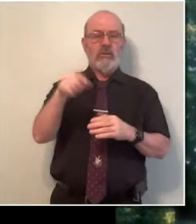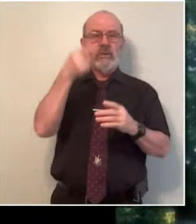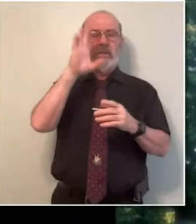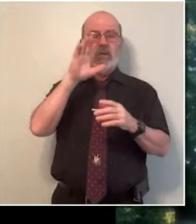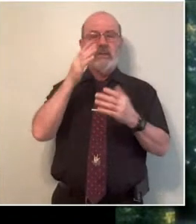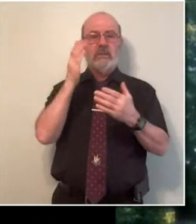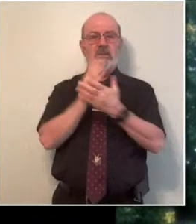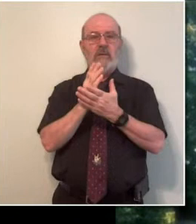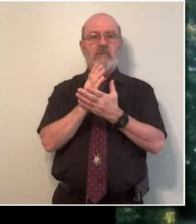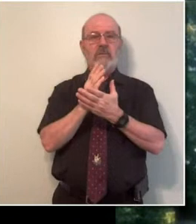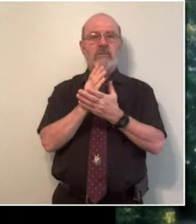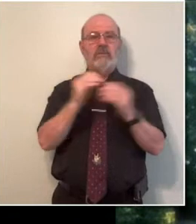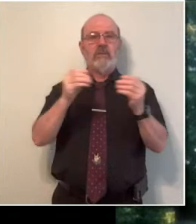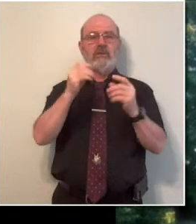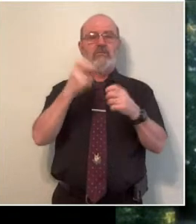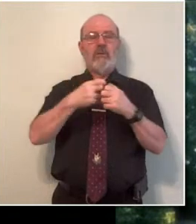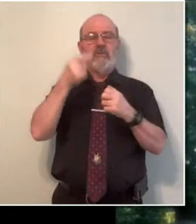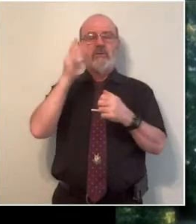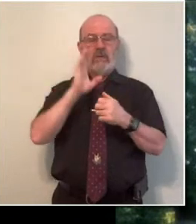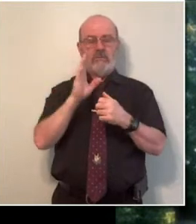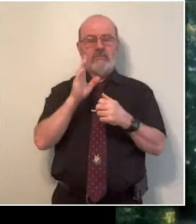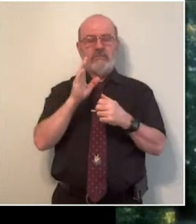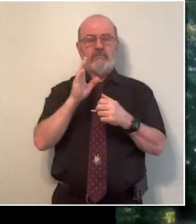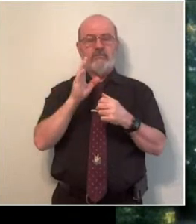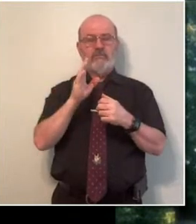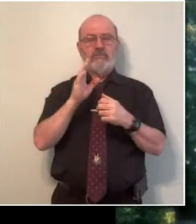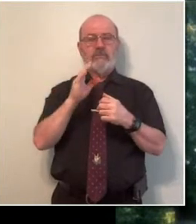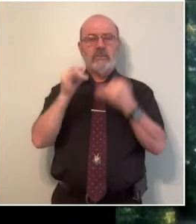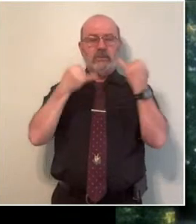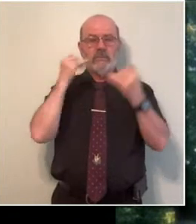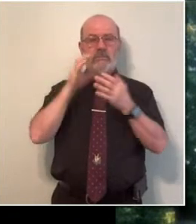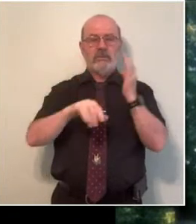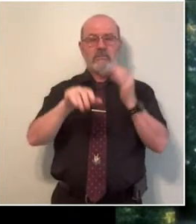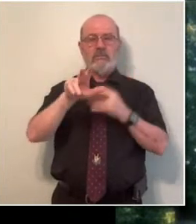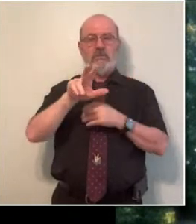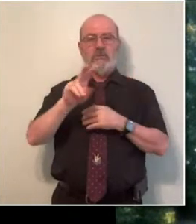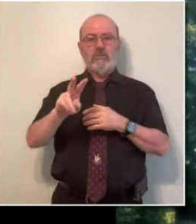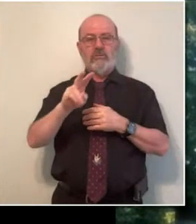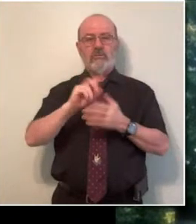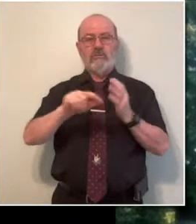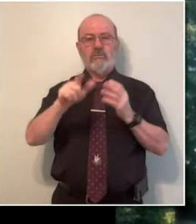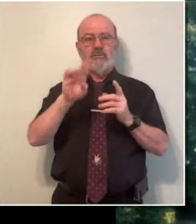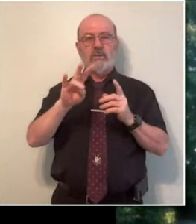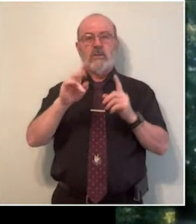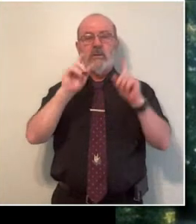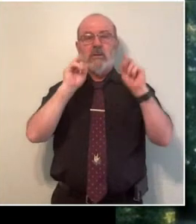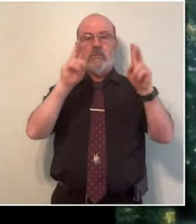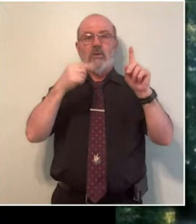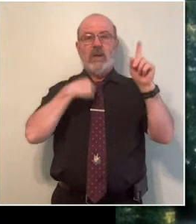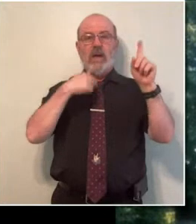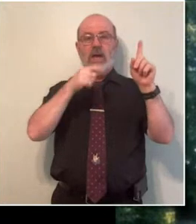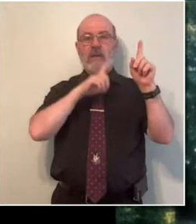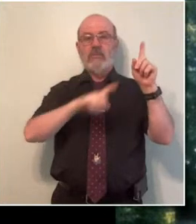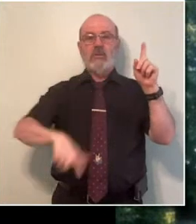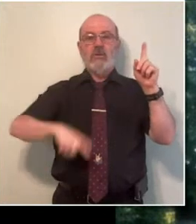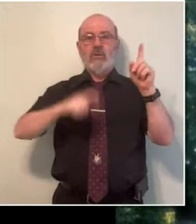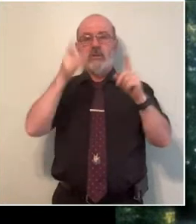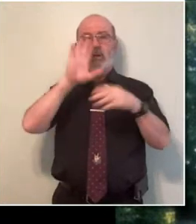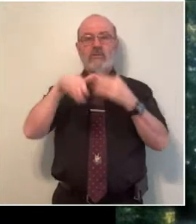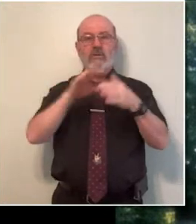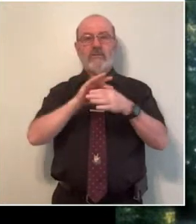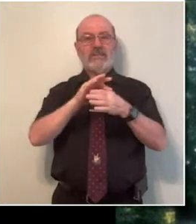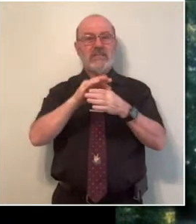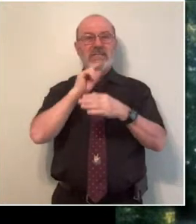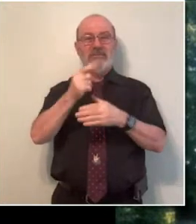nothing too hard for him. Jeremiah 32:27. Behold, I am the Lord, the God of all flesh. Is there